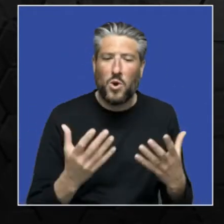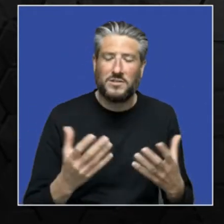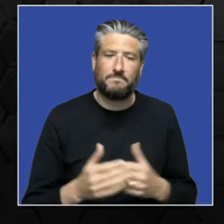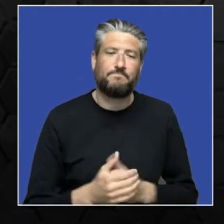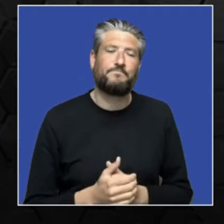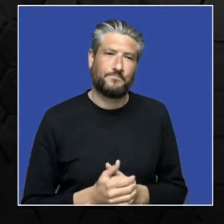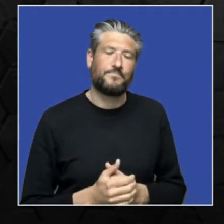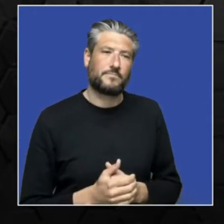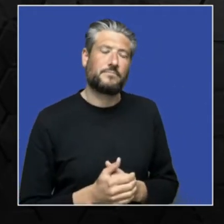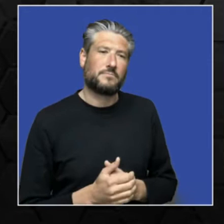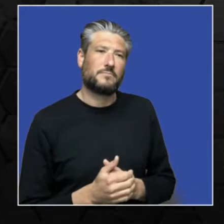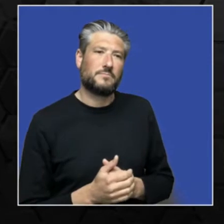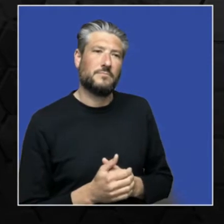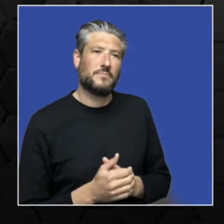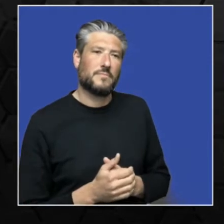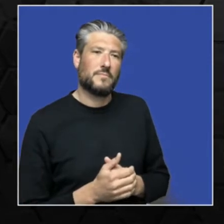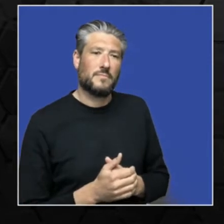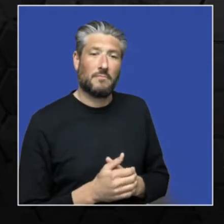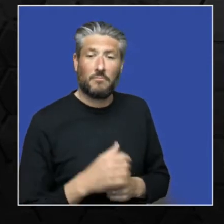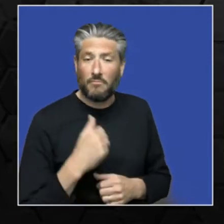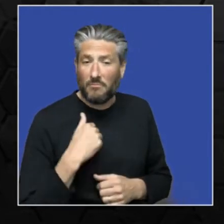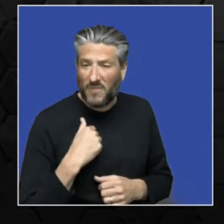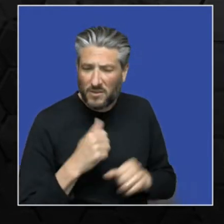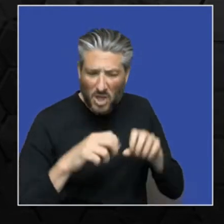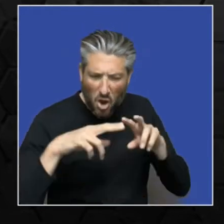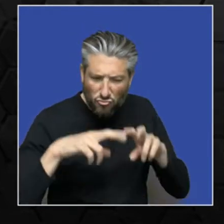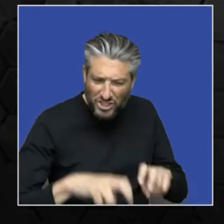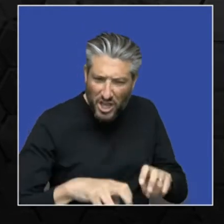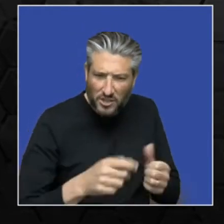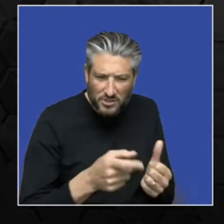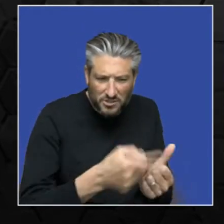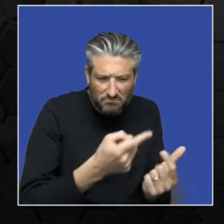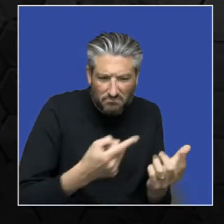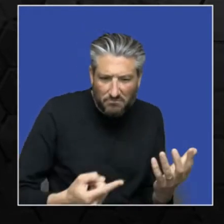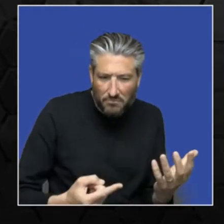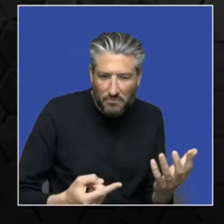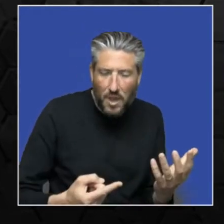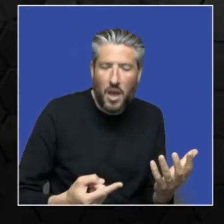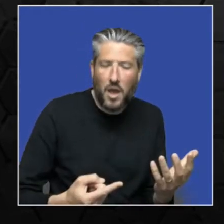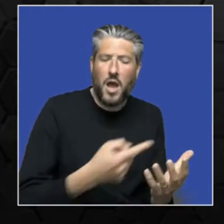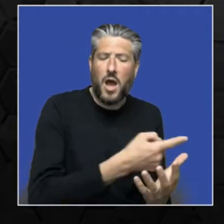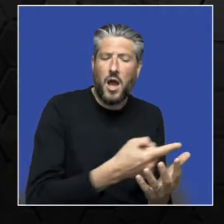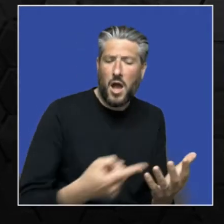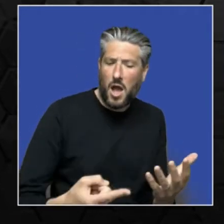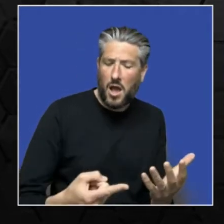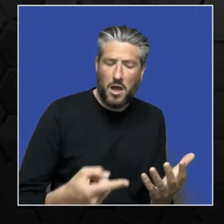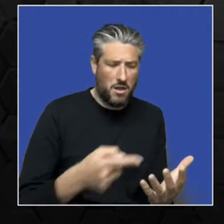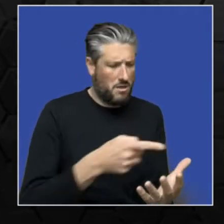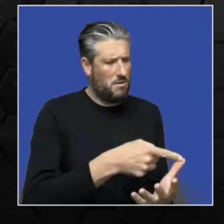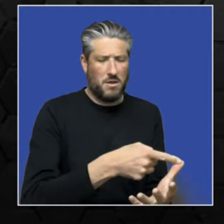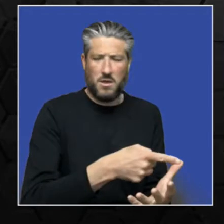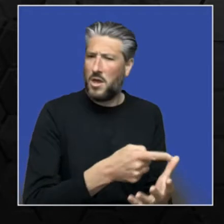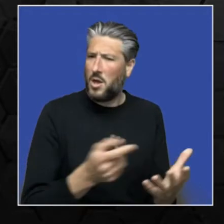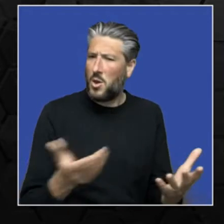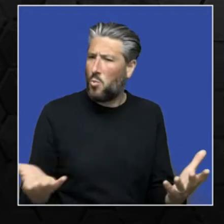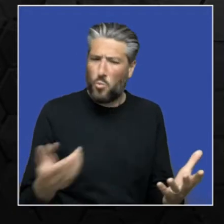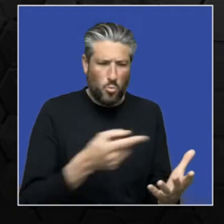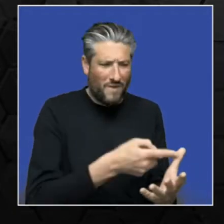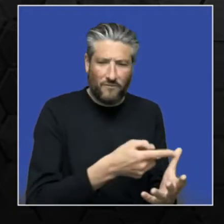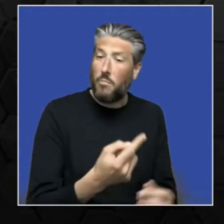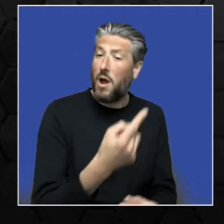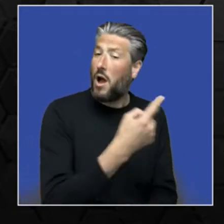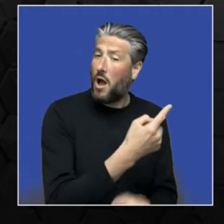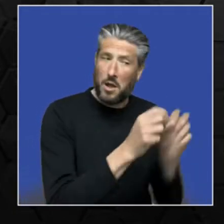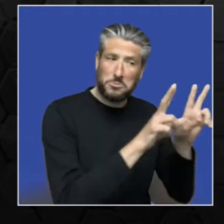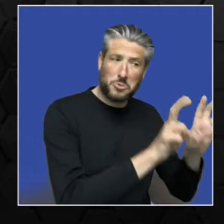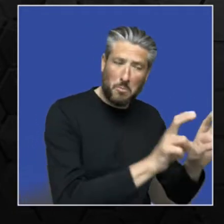apply in any kind of research area often come from different fields. So for instance, some of the understanding you get